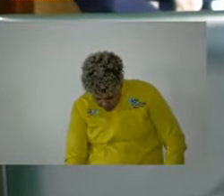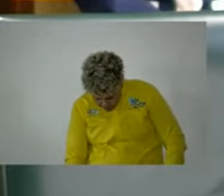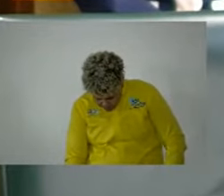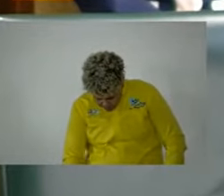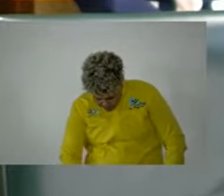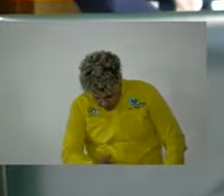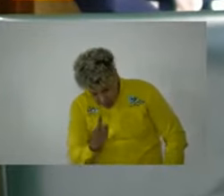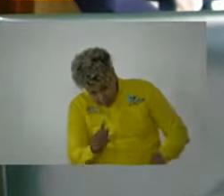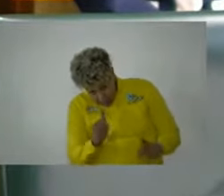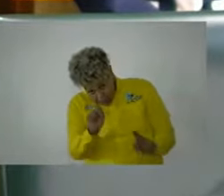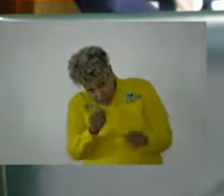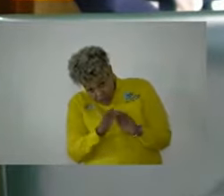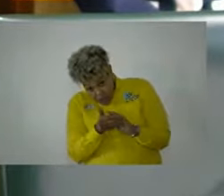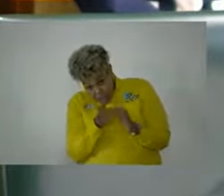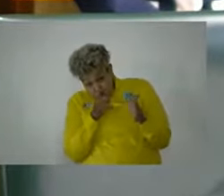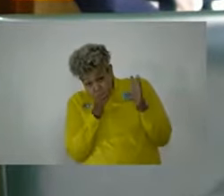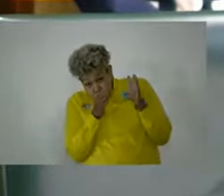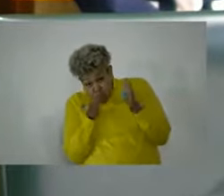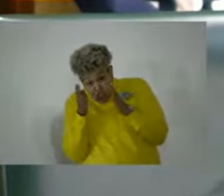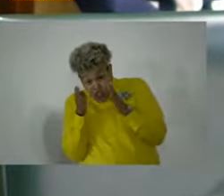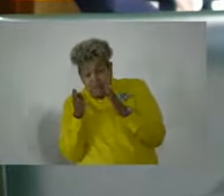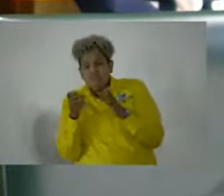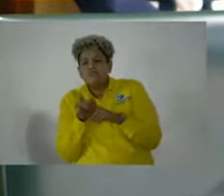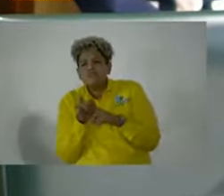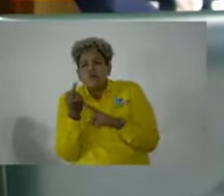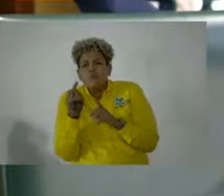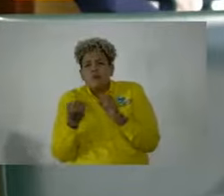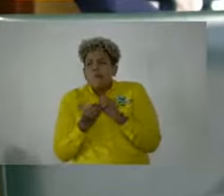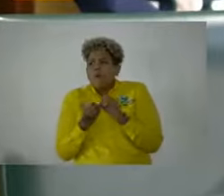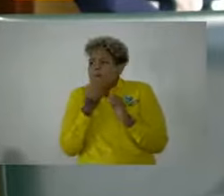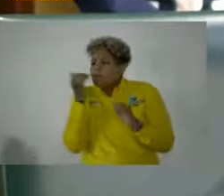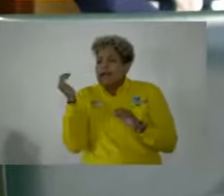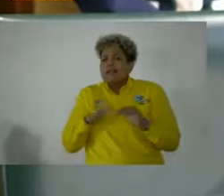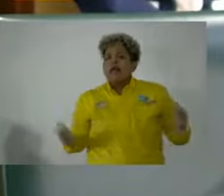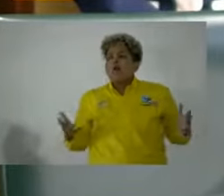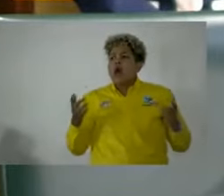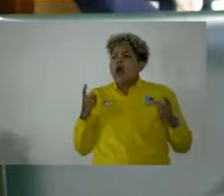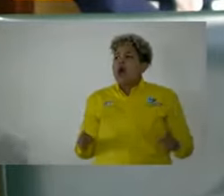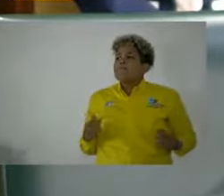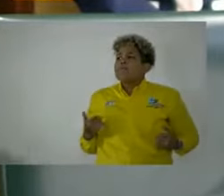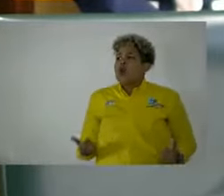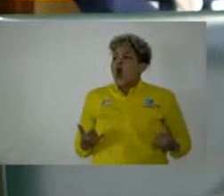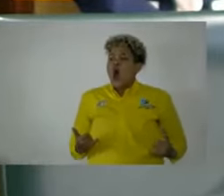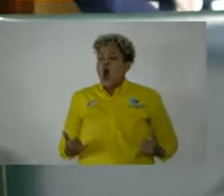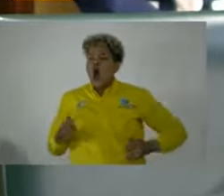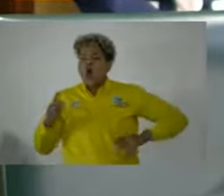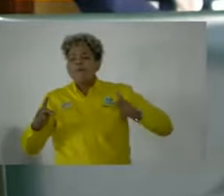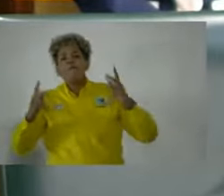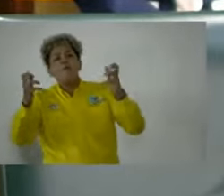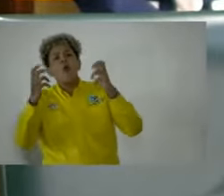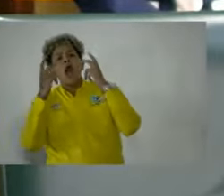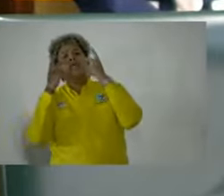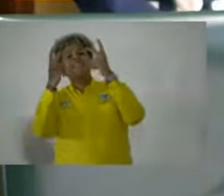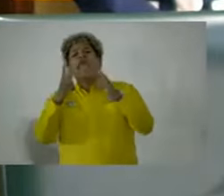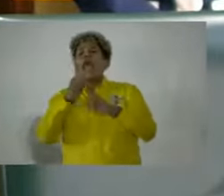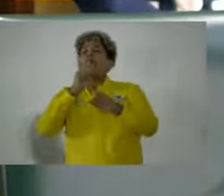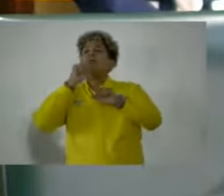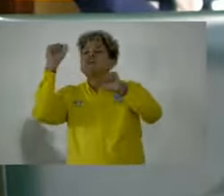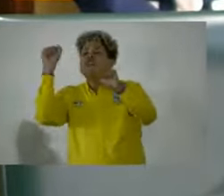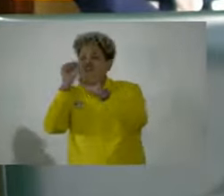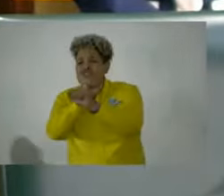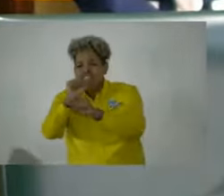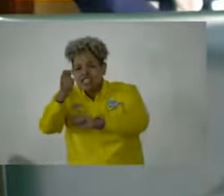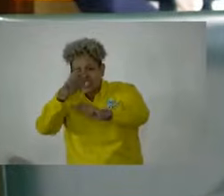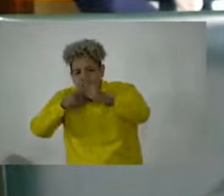The people need Jamaica to shift gear to something much better than what is going on now. The people want to see real